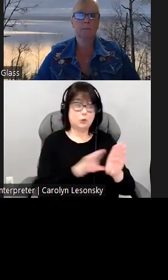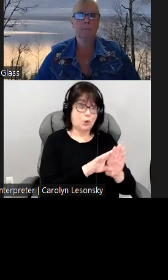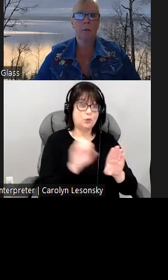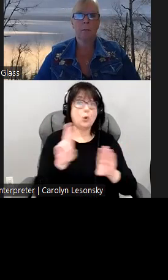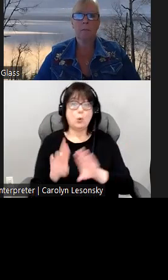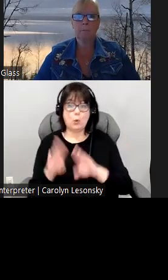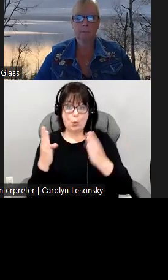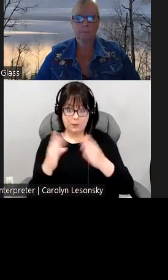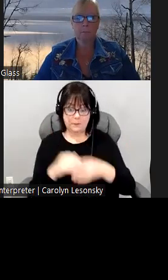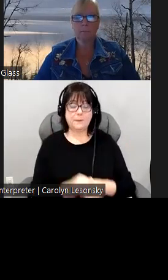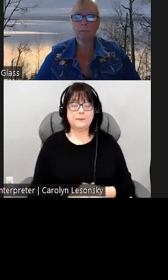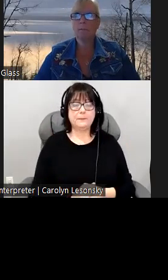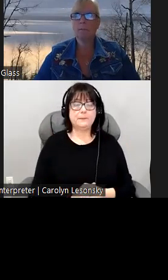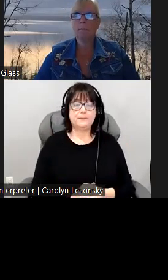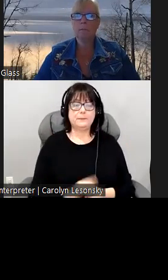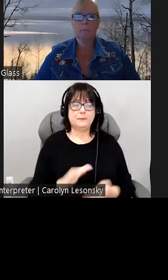Pardon me.